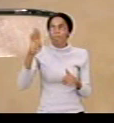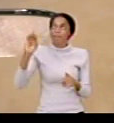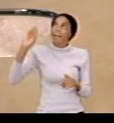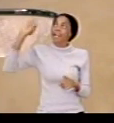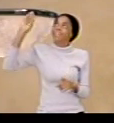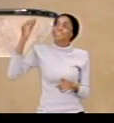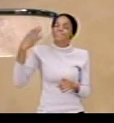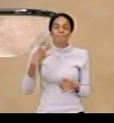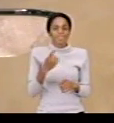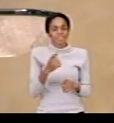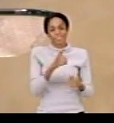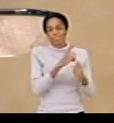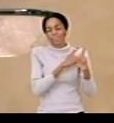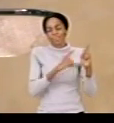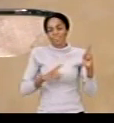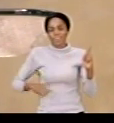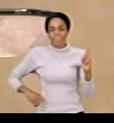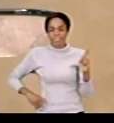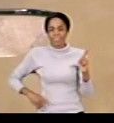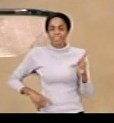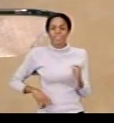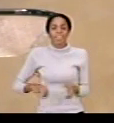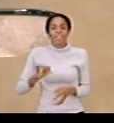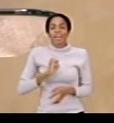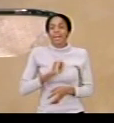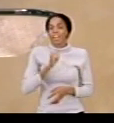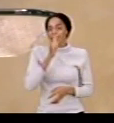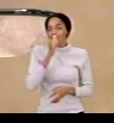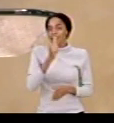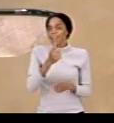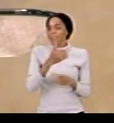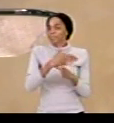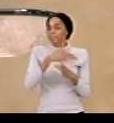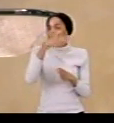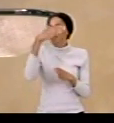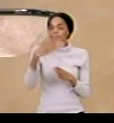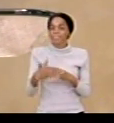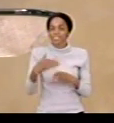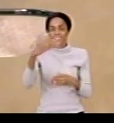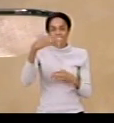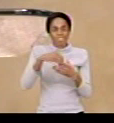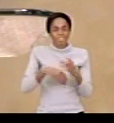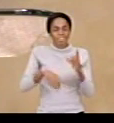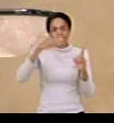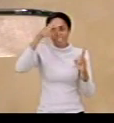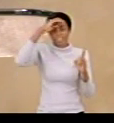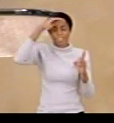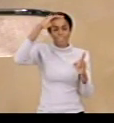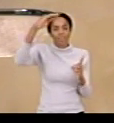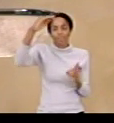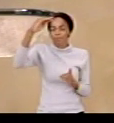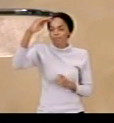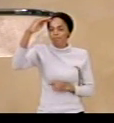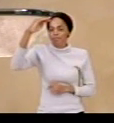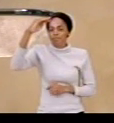but by his grace alone. I am complete in